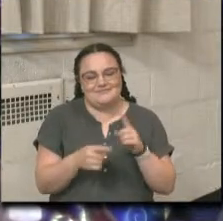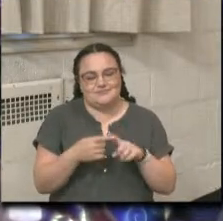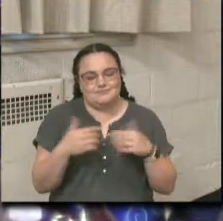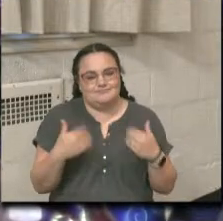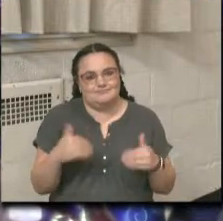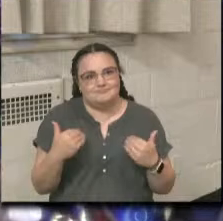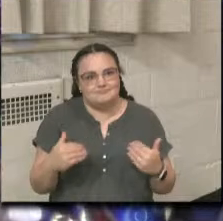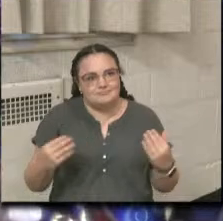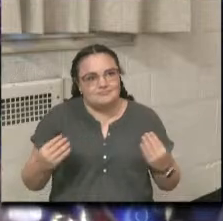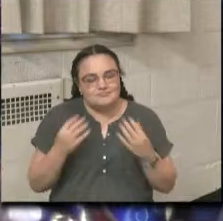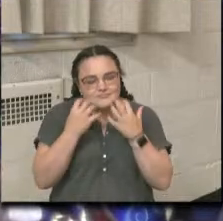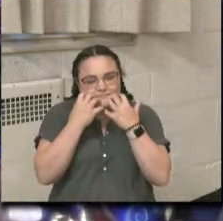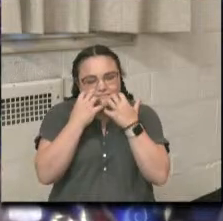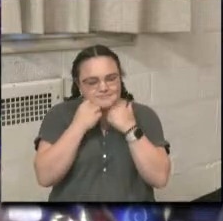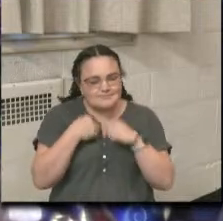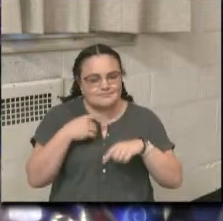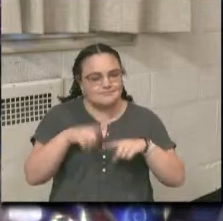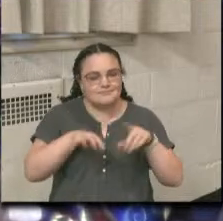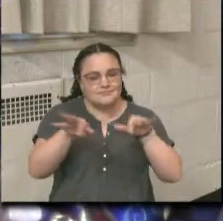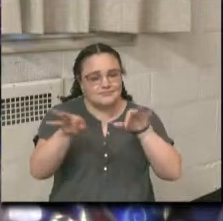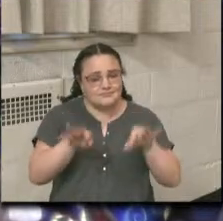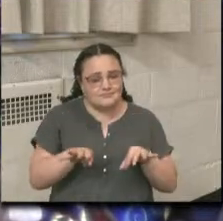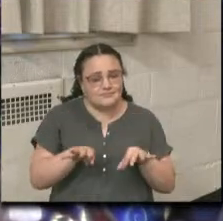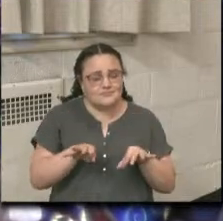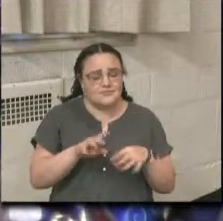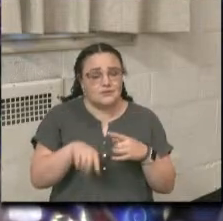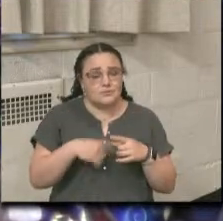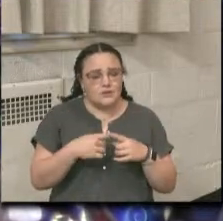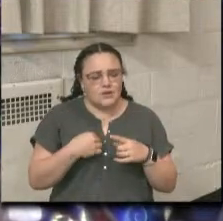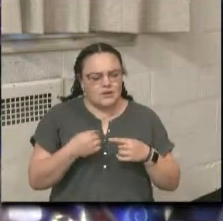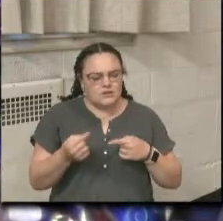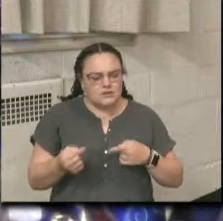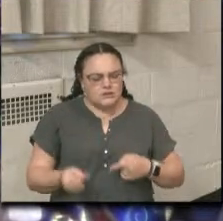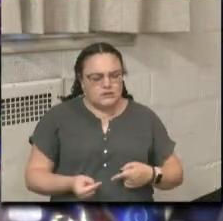invaluable, especially during my darkest hours.